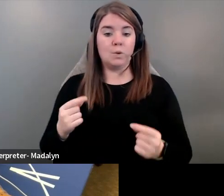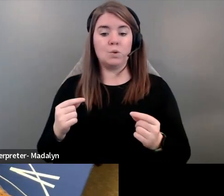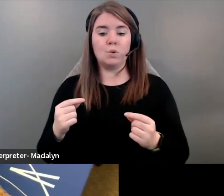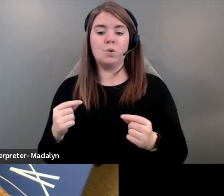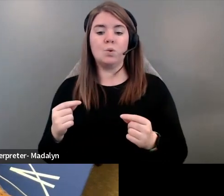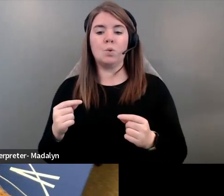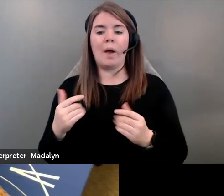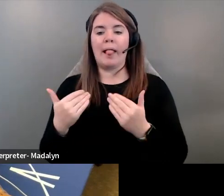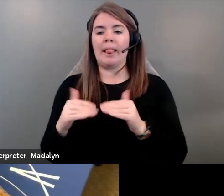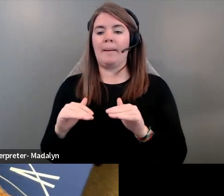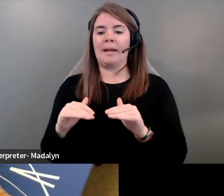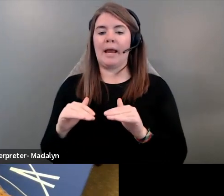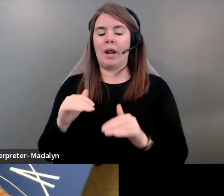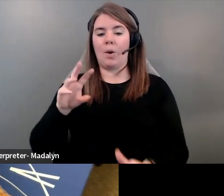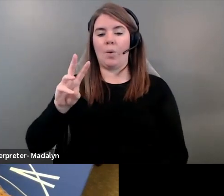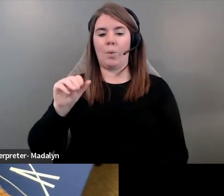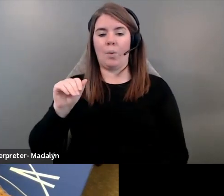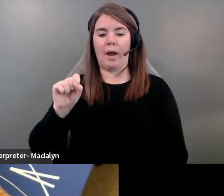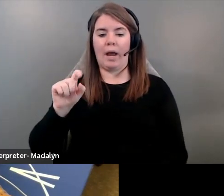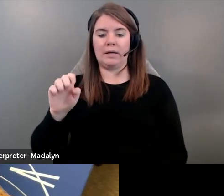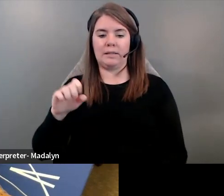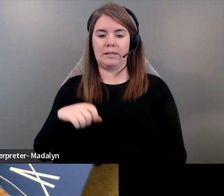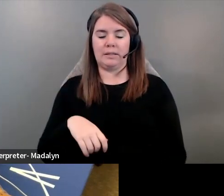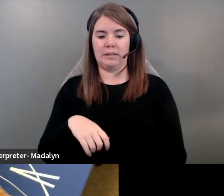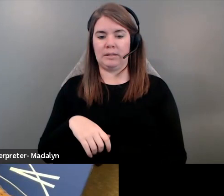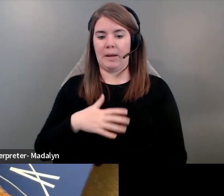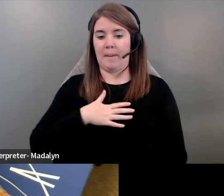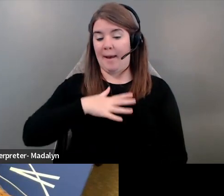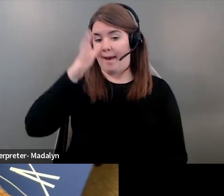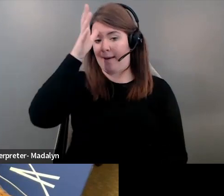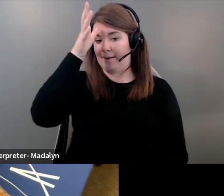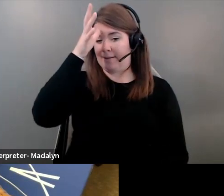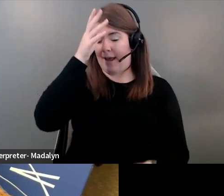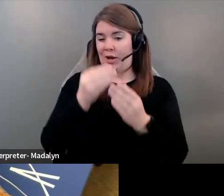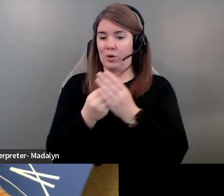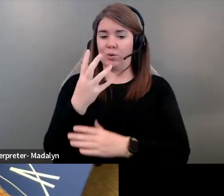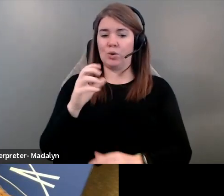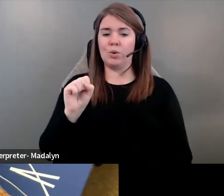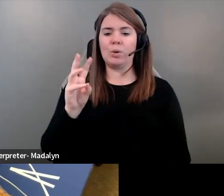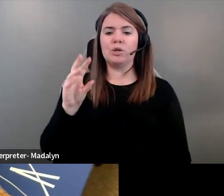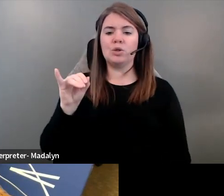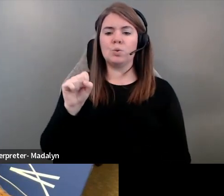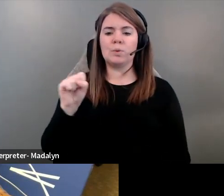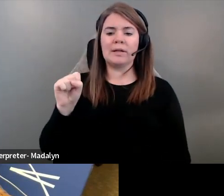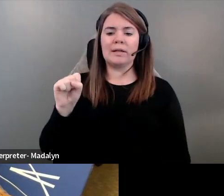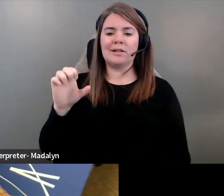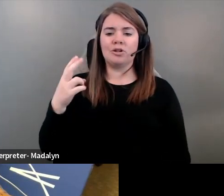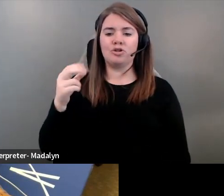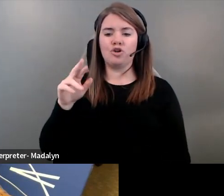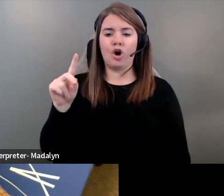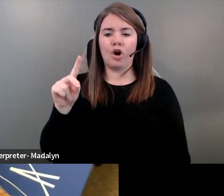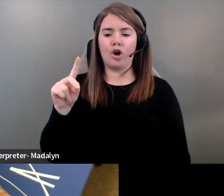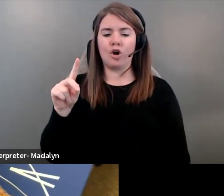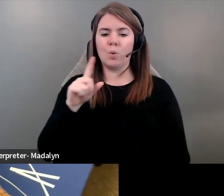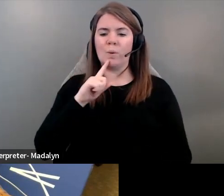waste. My dad grew Swiss chard in the garden, and Swiss chard's kind of like kale or spinach. There's leaves,